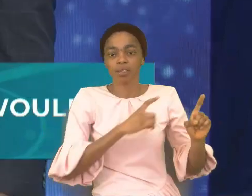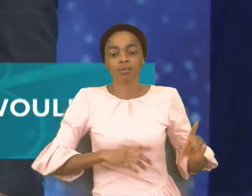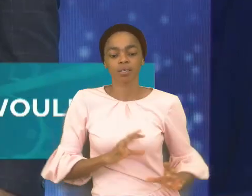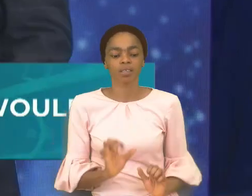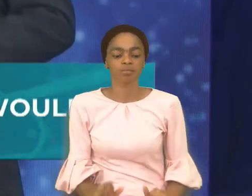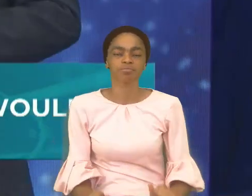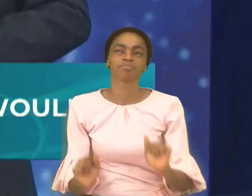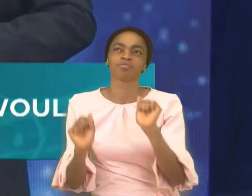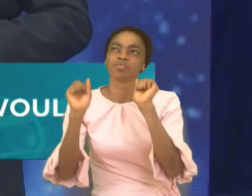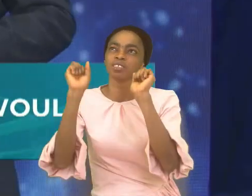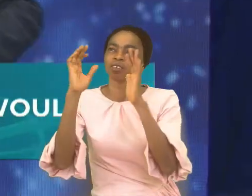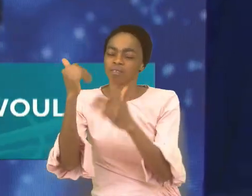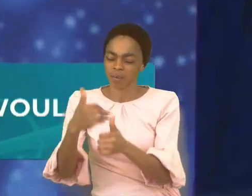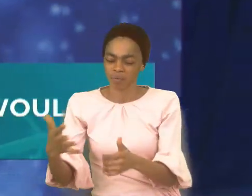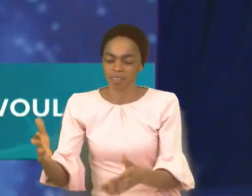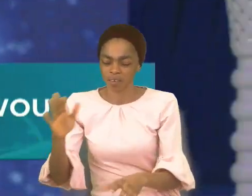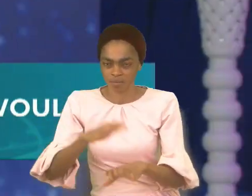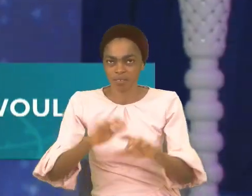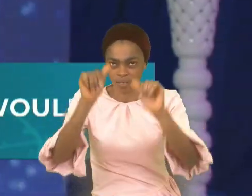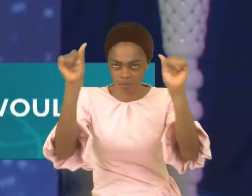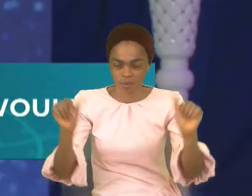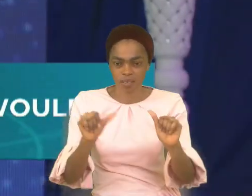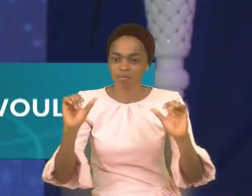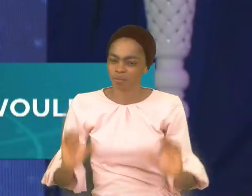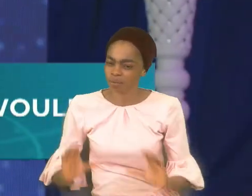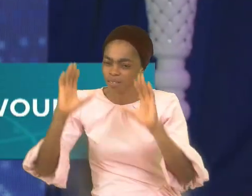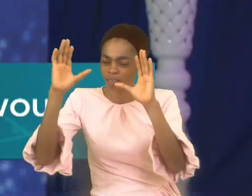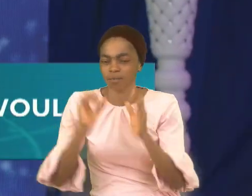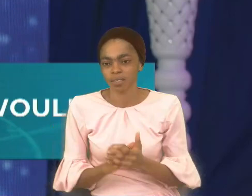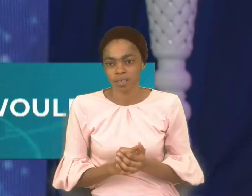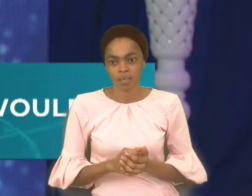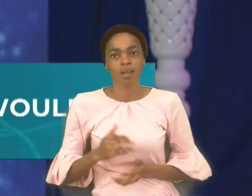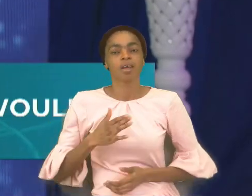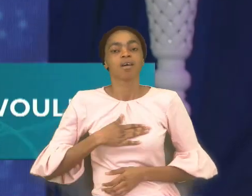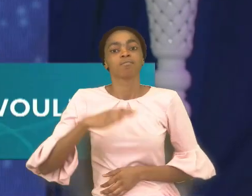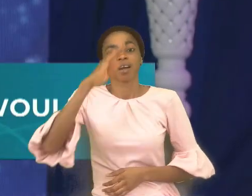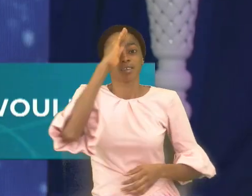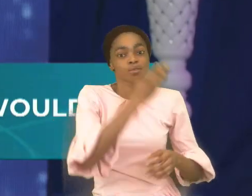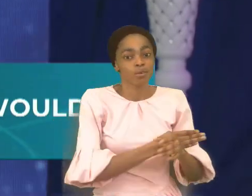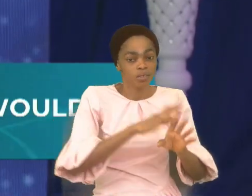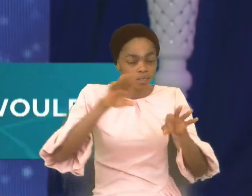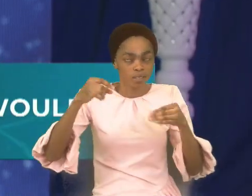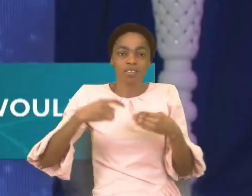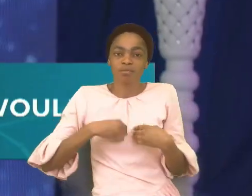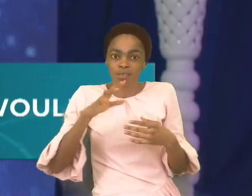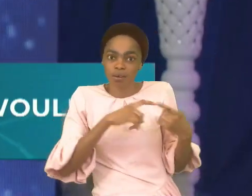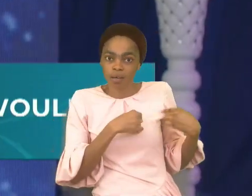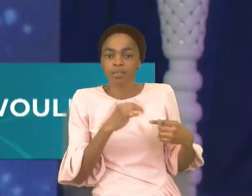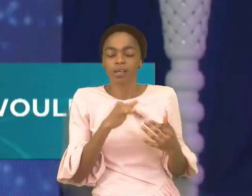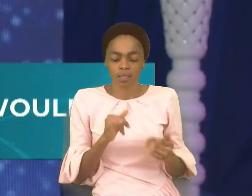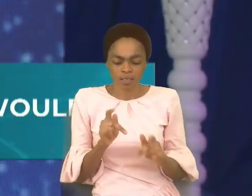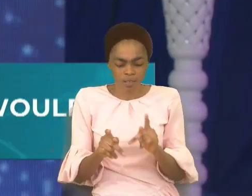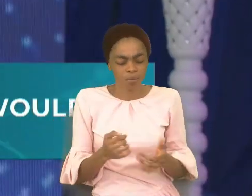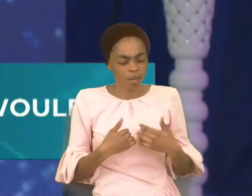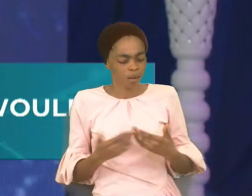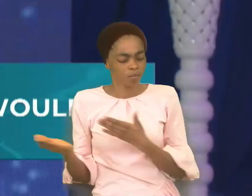My son, give me thine heart. They have brought their heart. They have laid that at the altar of the